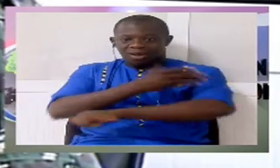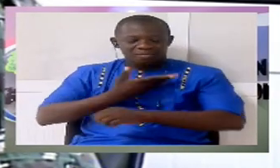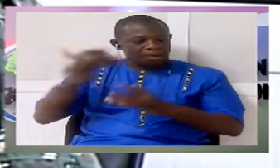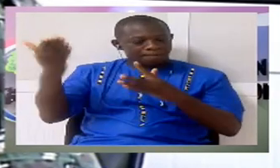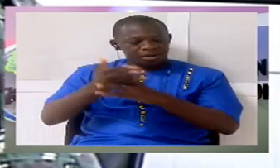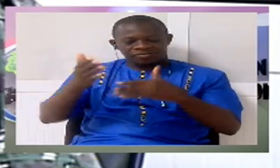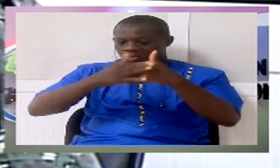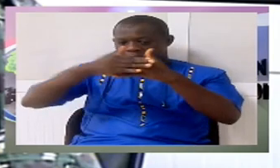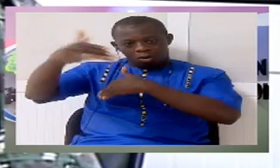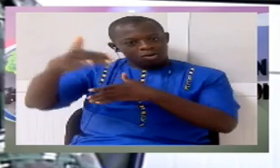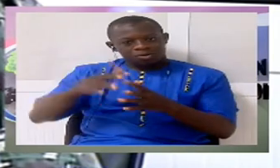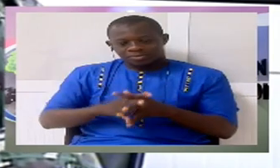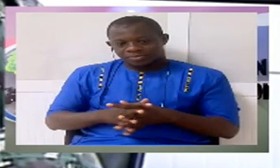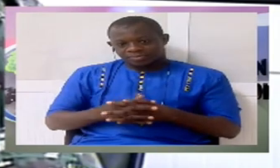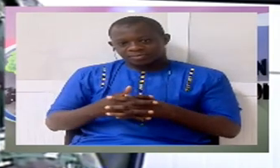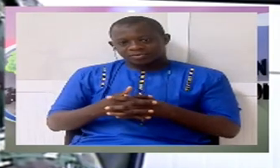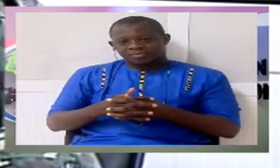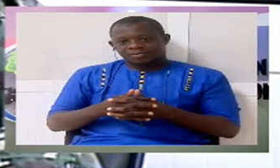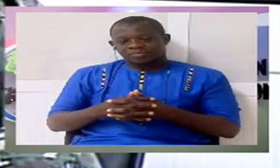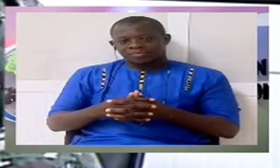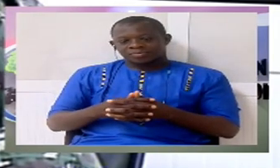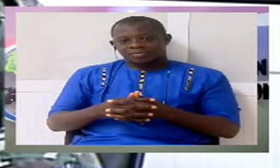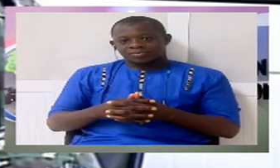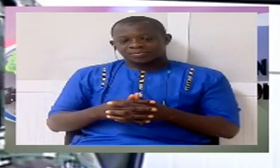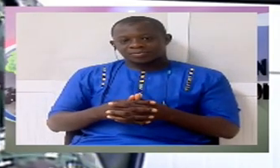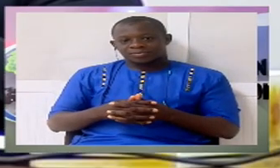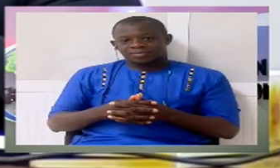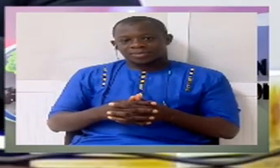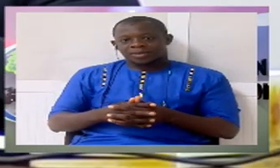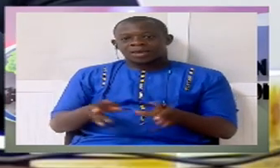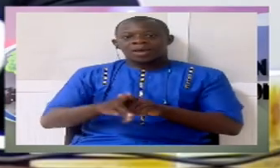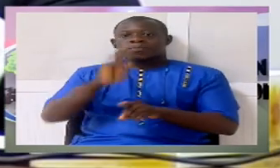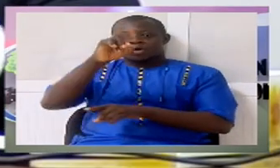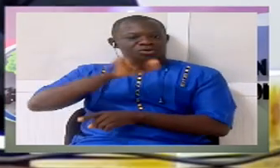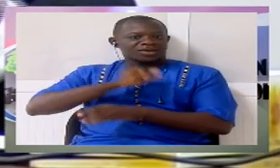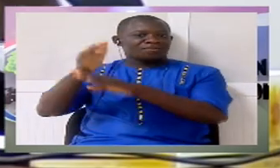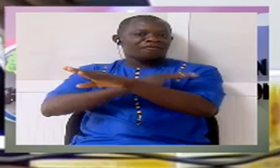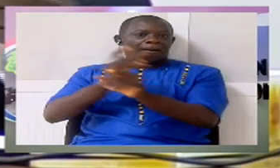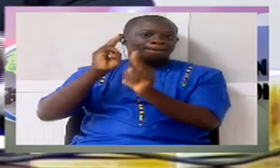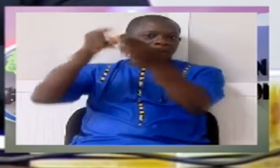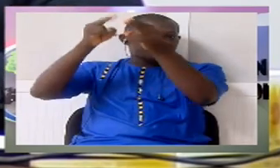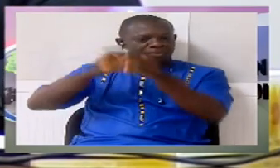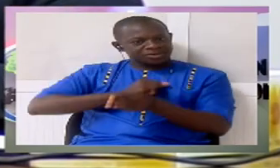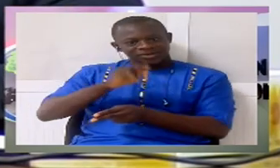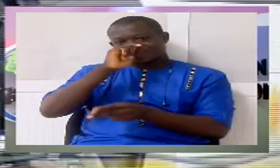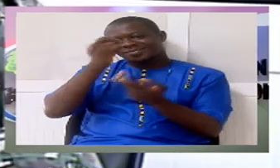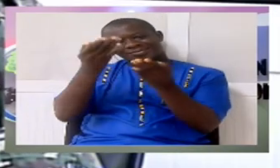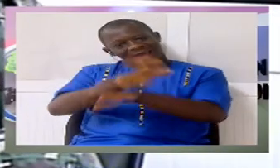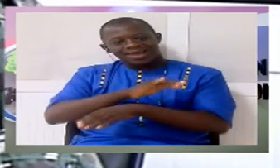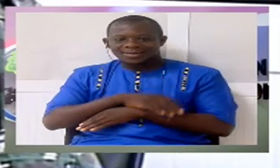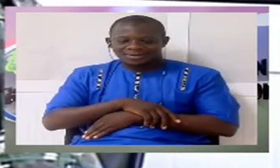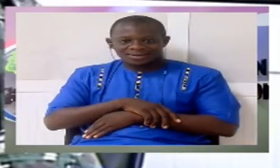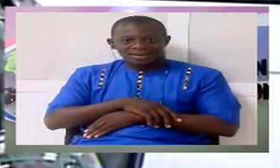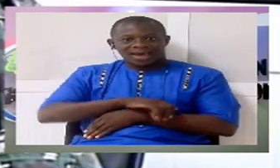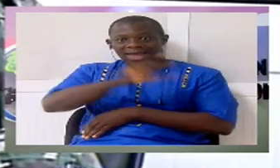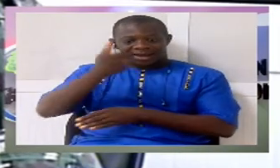He believed so much in his charms, so much that he was not afraid of anything. But he was shot dead. In spite of his charms. Ak gala